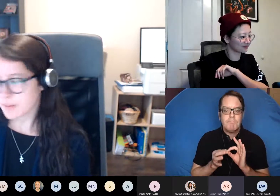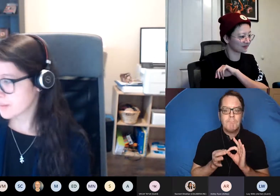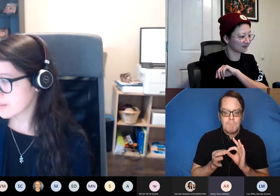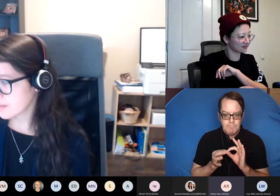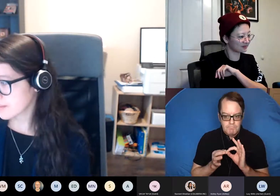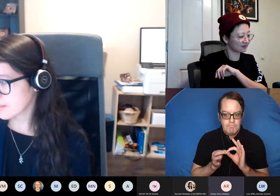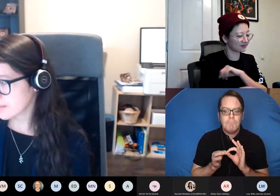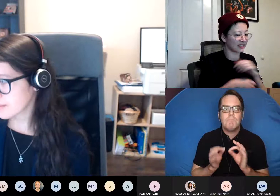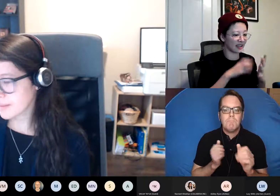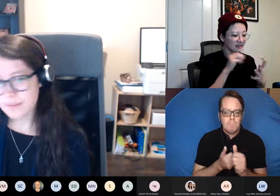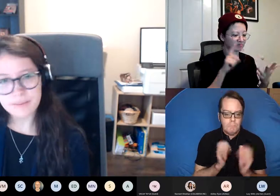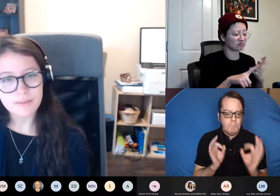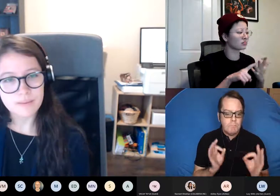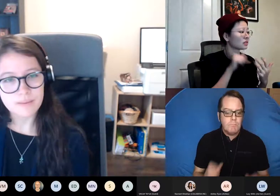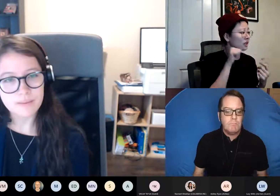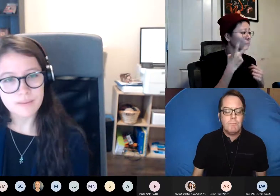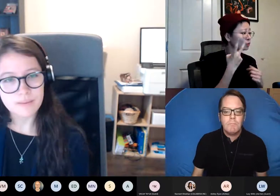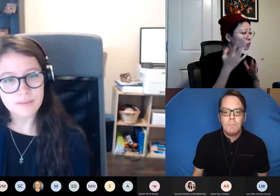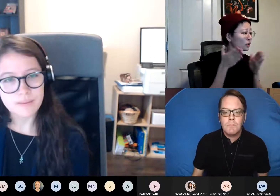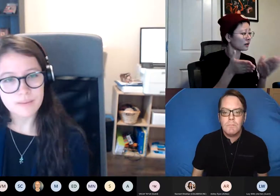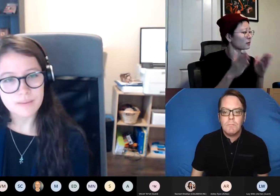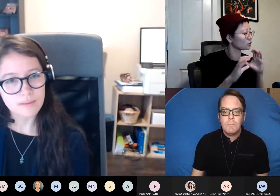body moves.